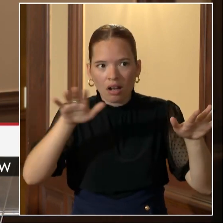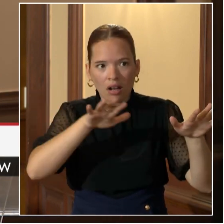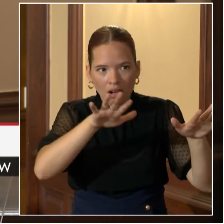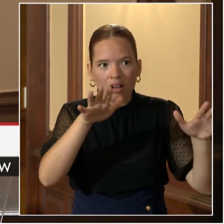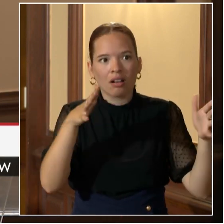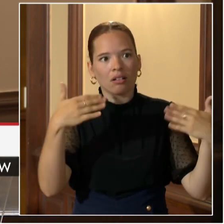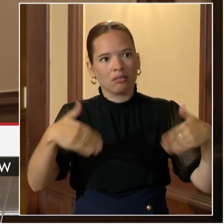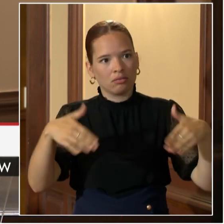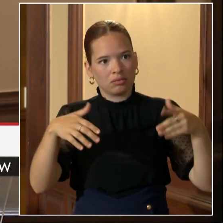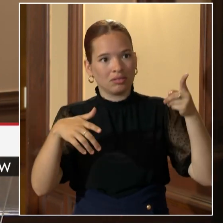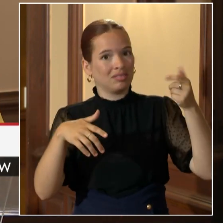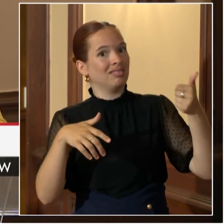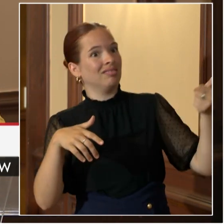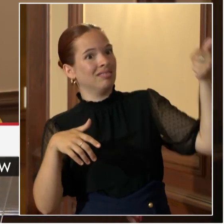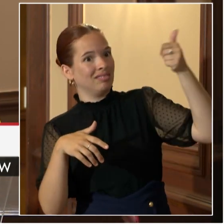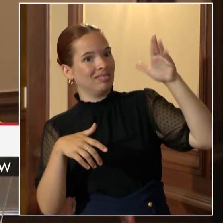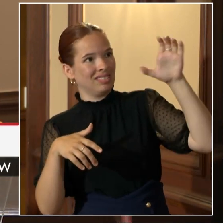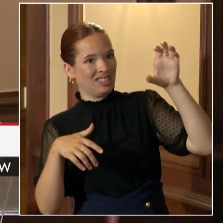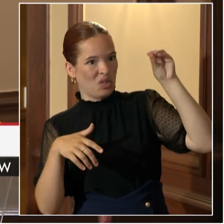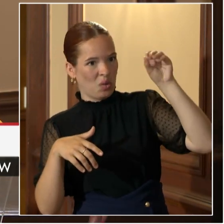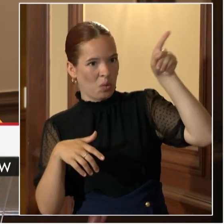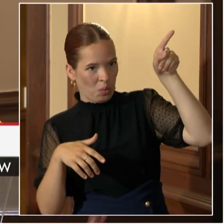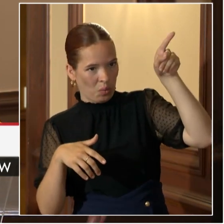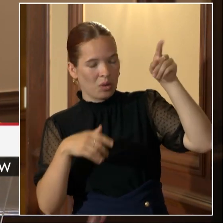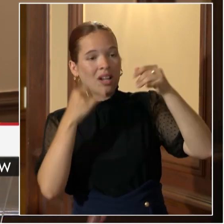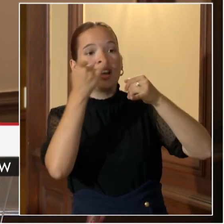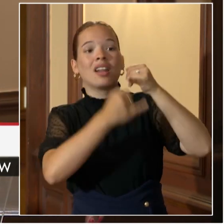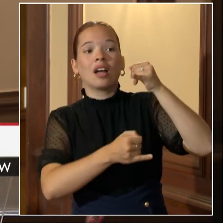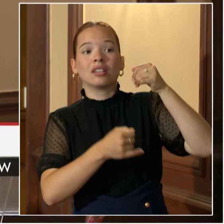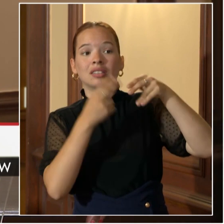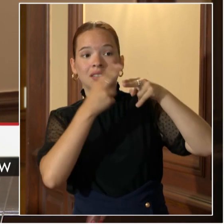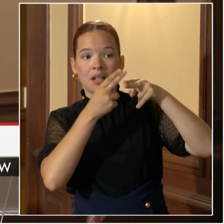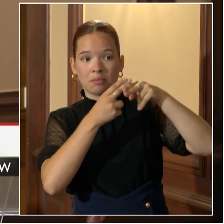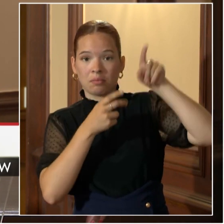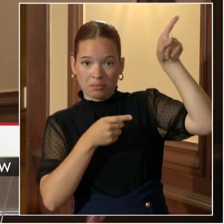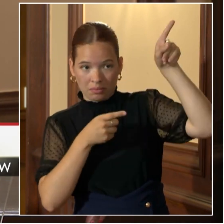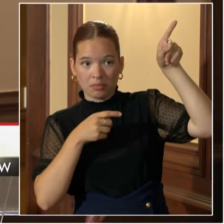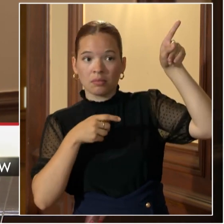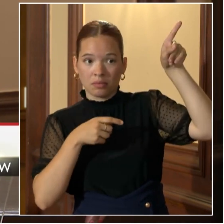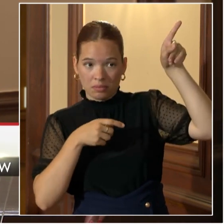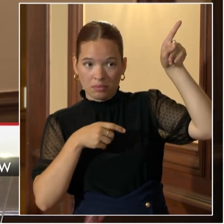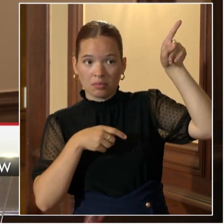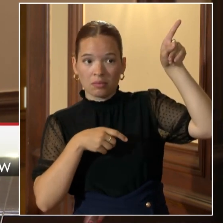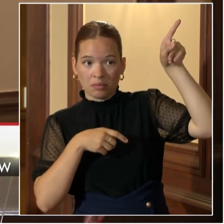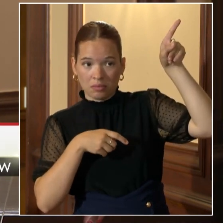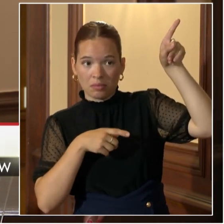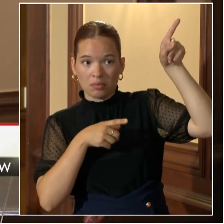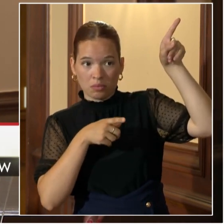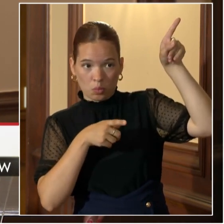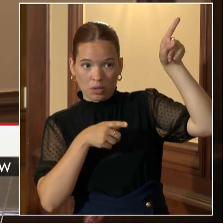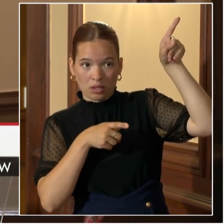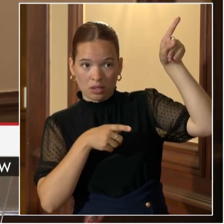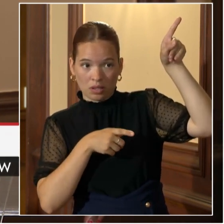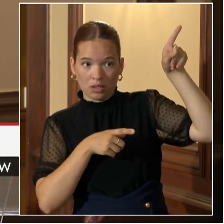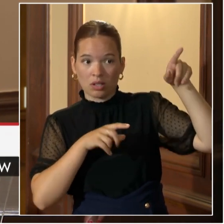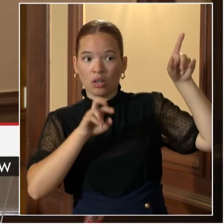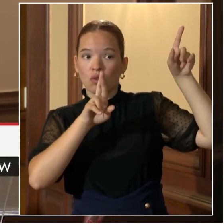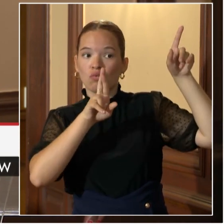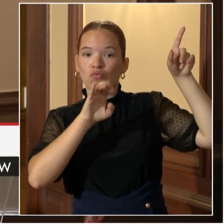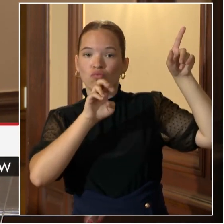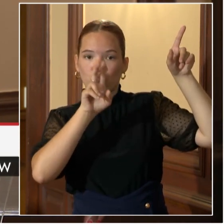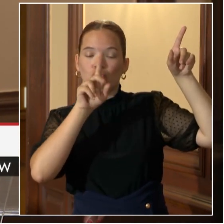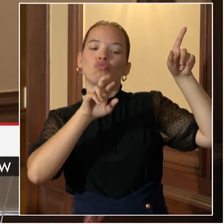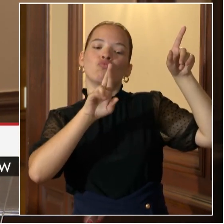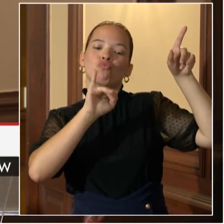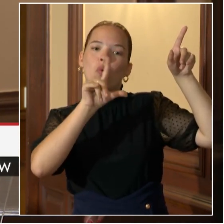Additionally, through the mayor's office, the office of the secretary, we provide $200,000 in grants